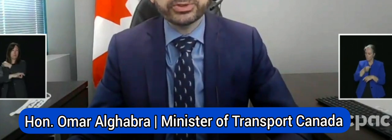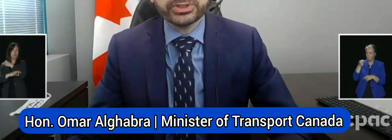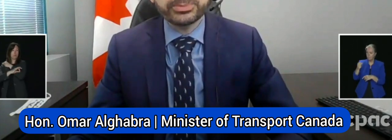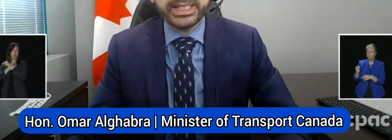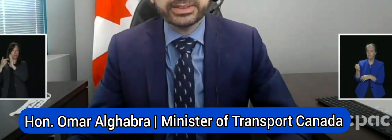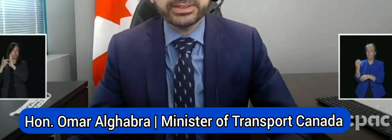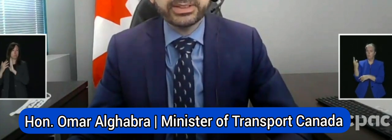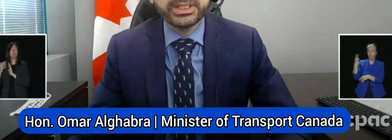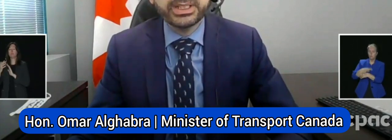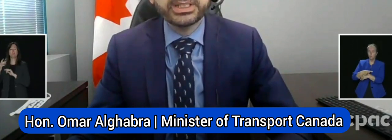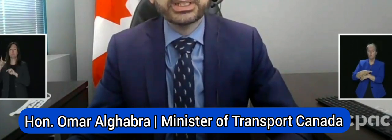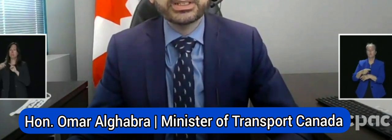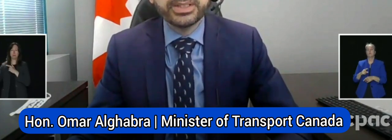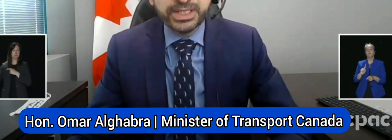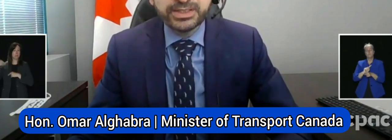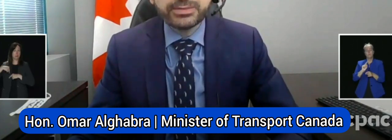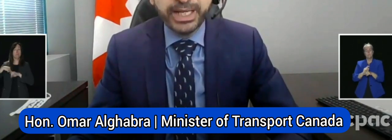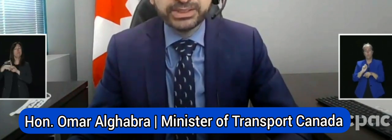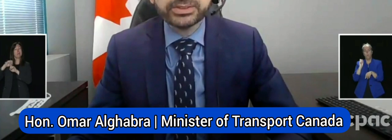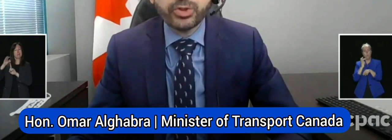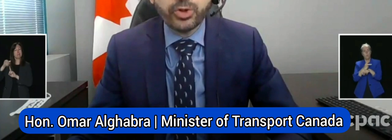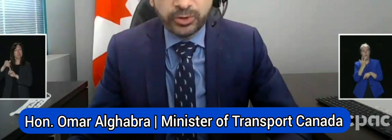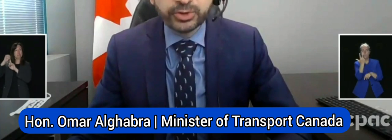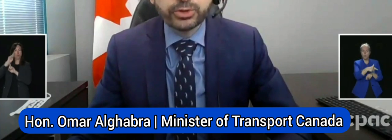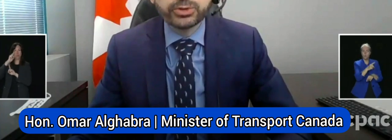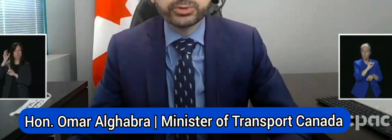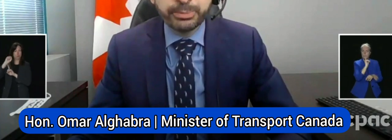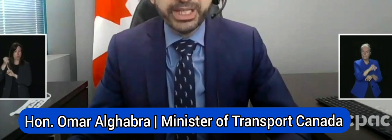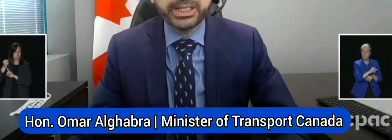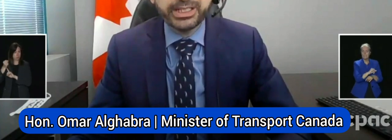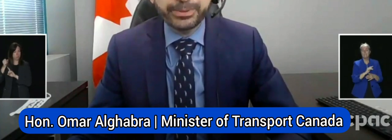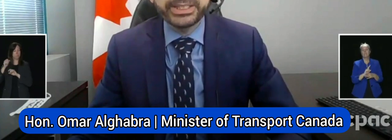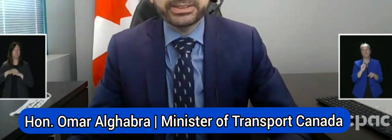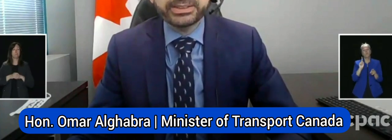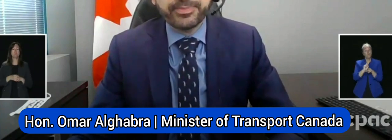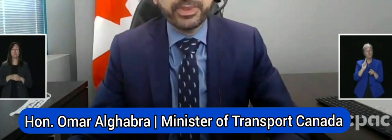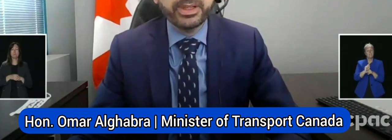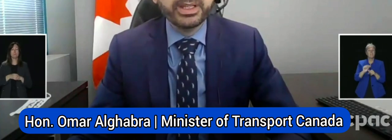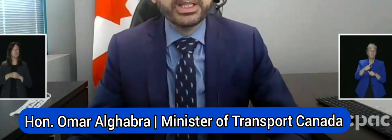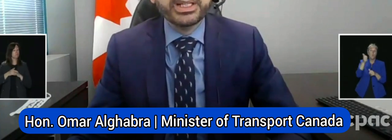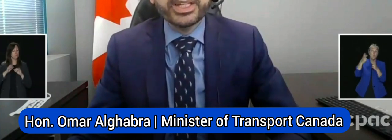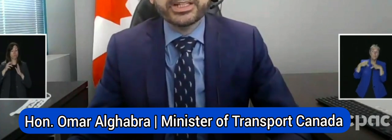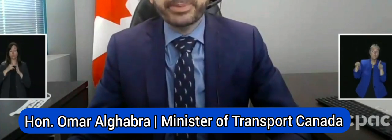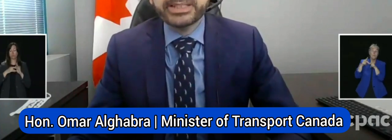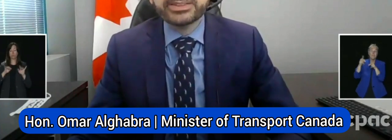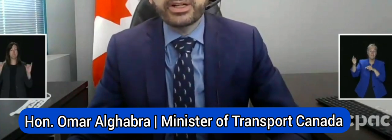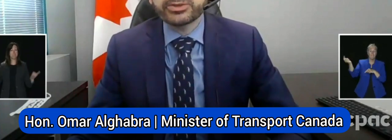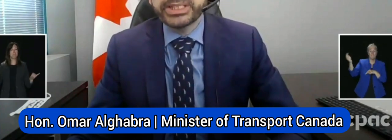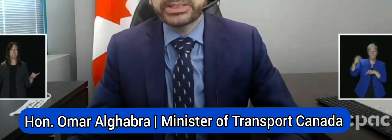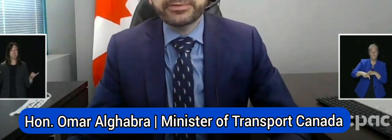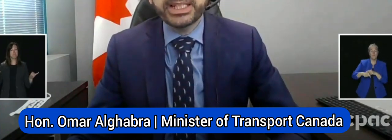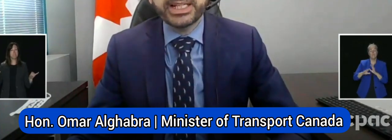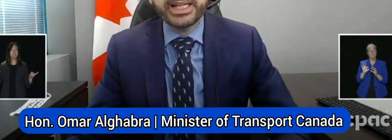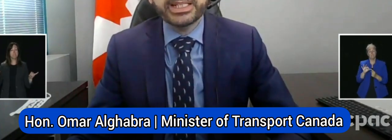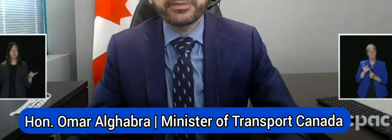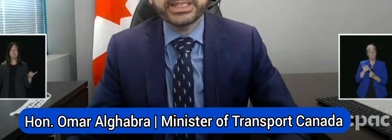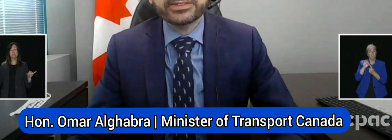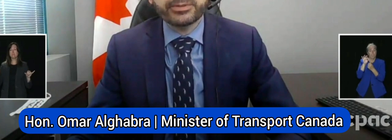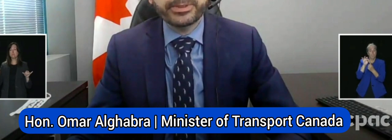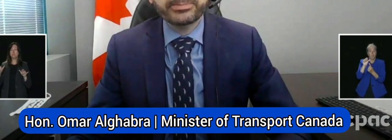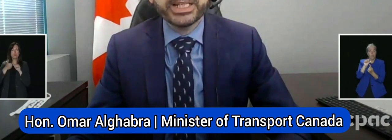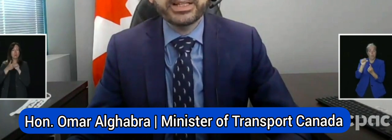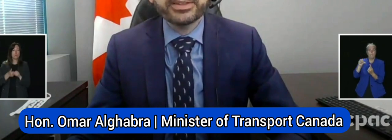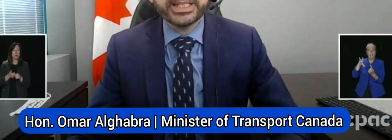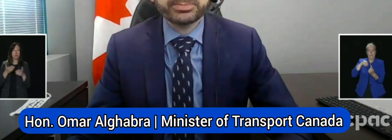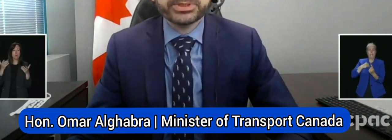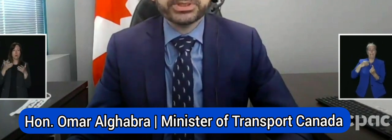in narrow circumstances. These measures also remain in place. They are based on a range of data and